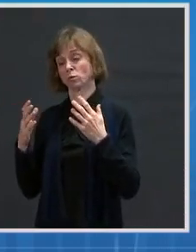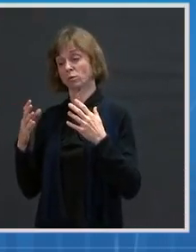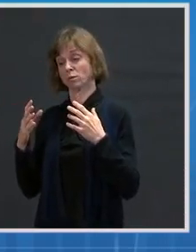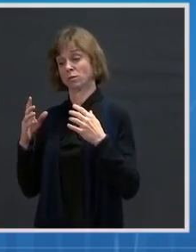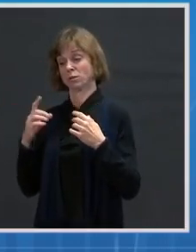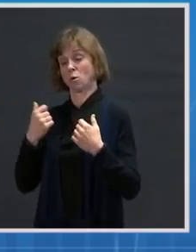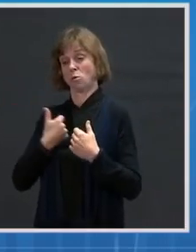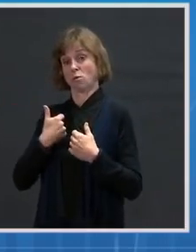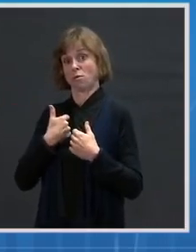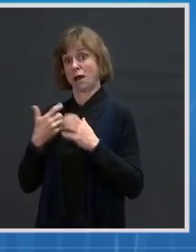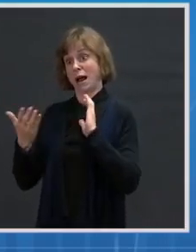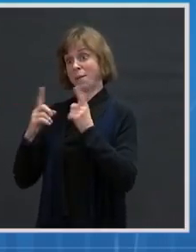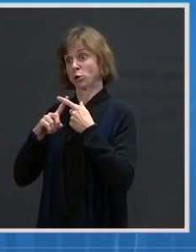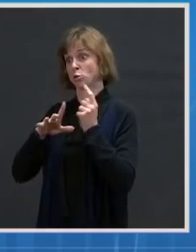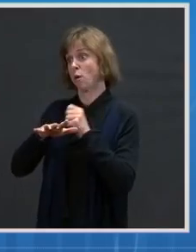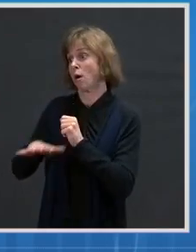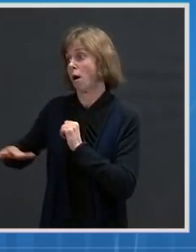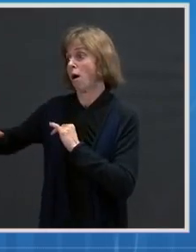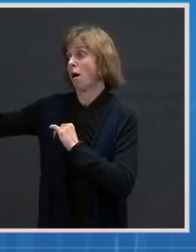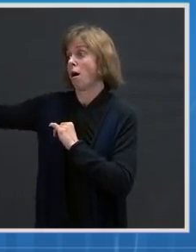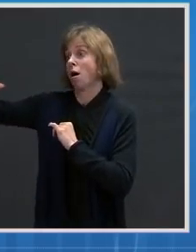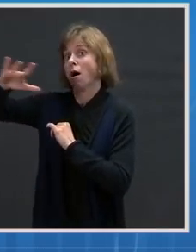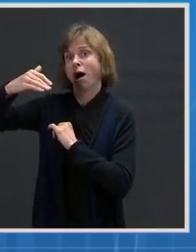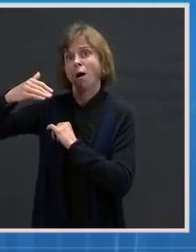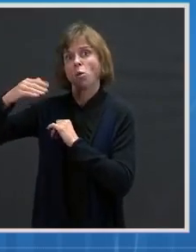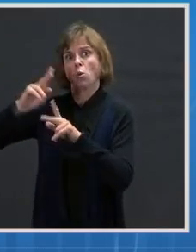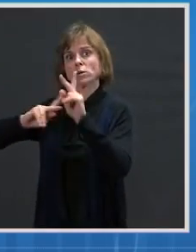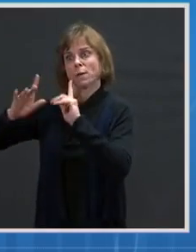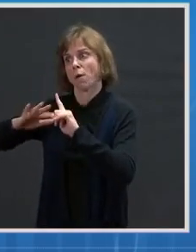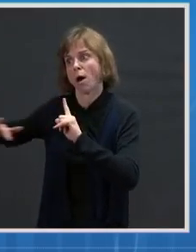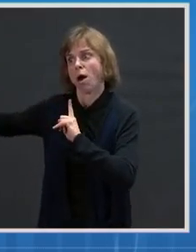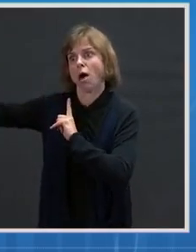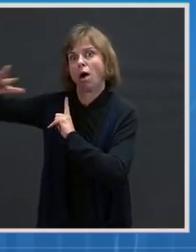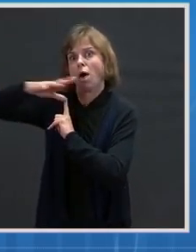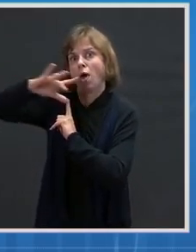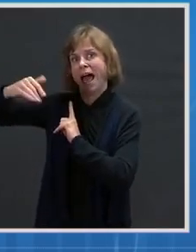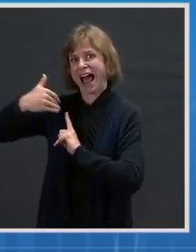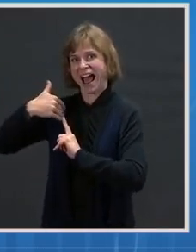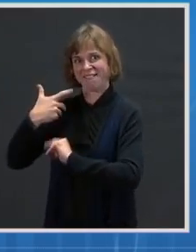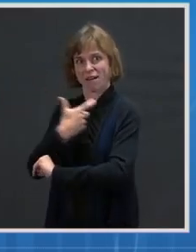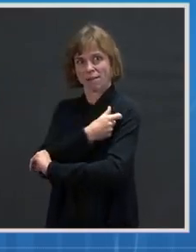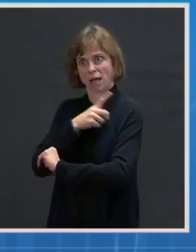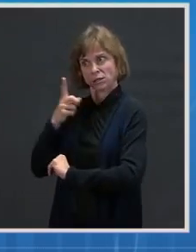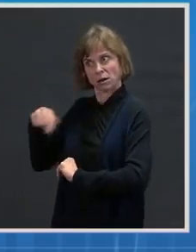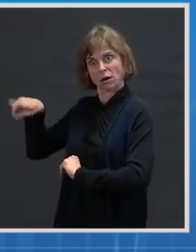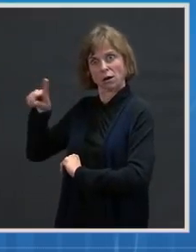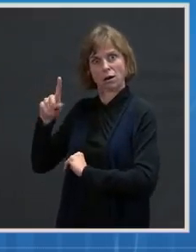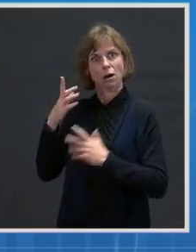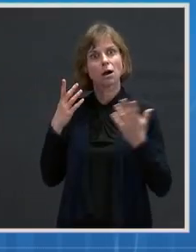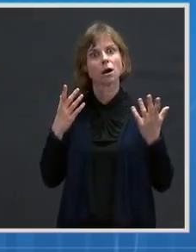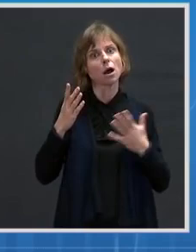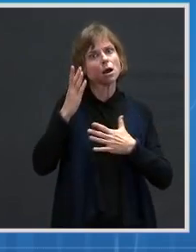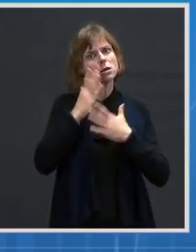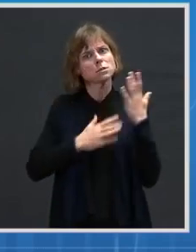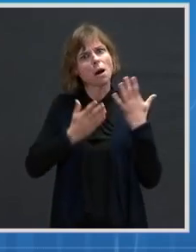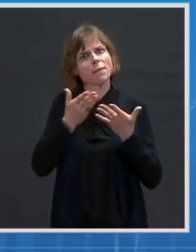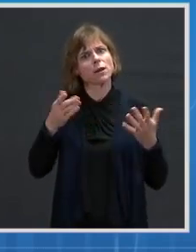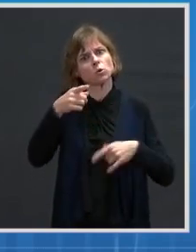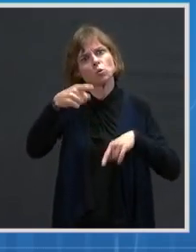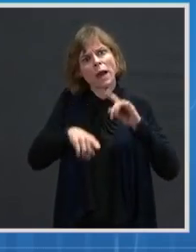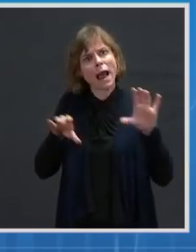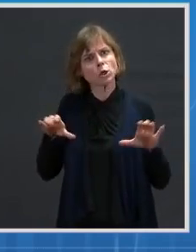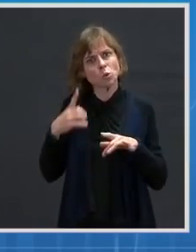be vaccinated, because there will be things that you will not be able to do because the burden of